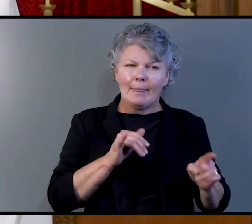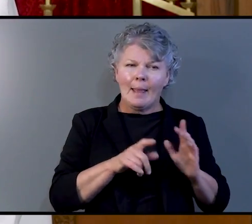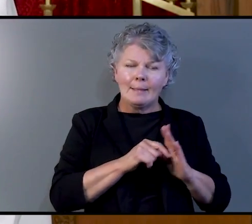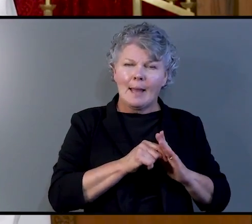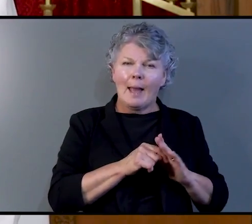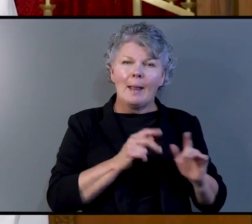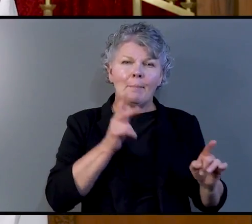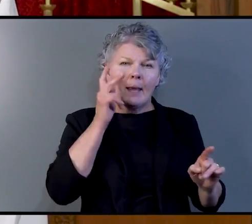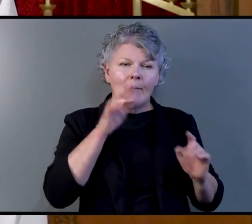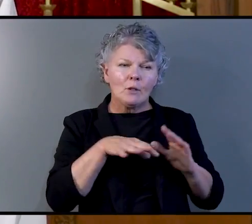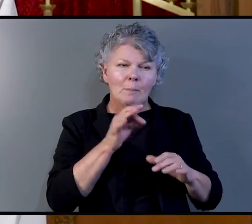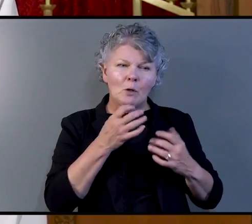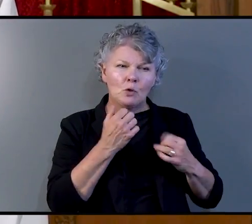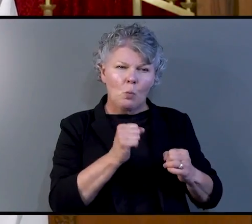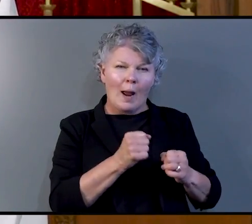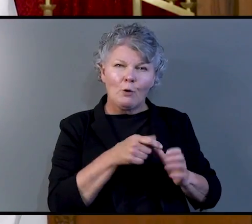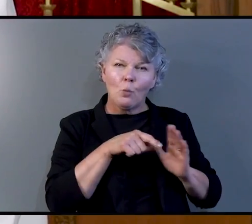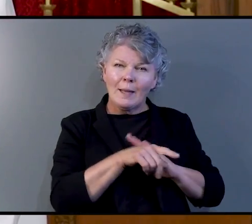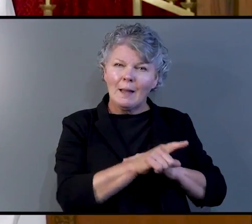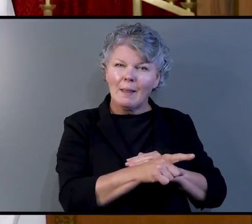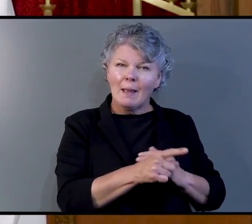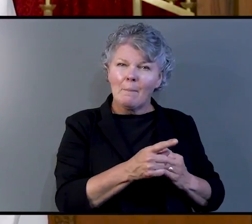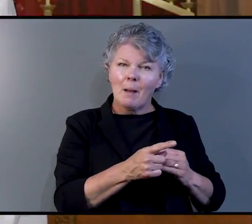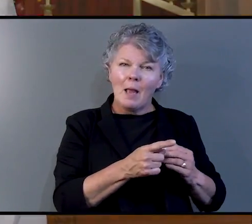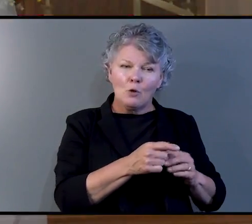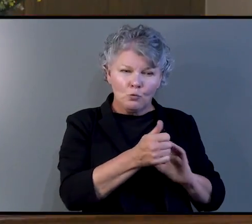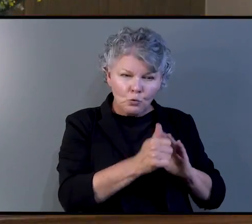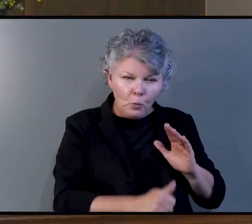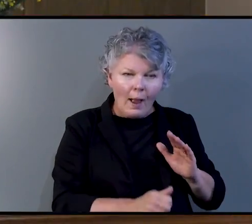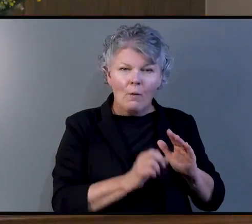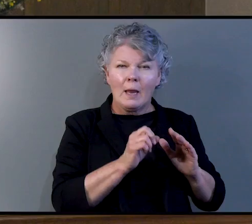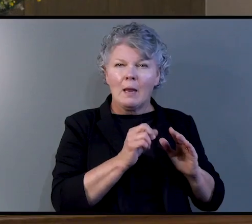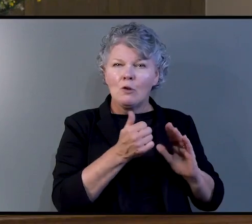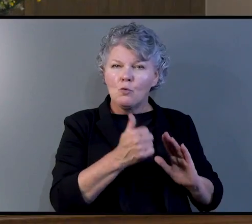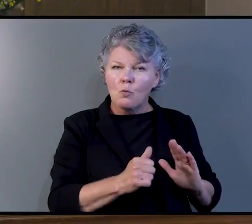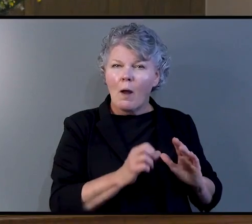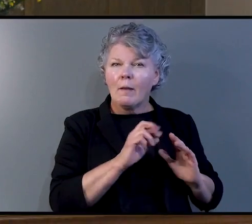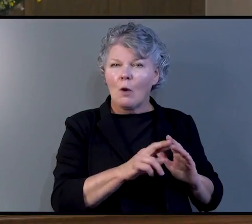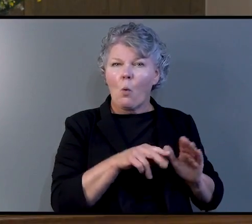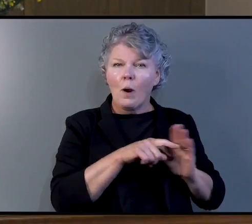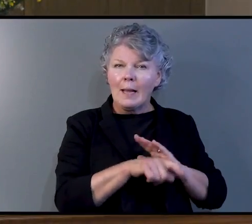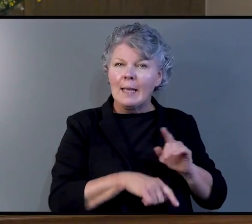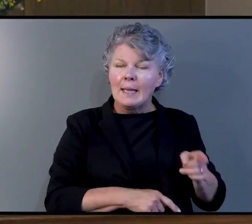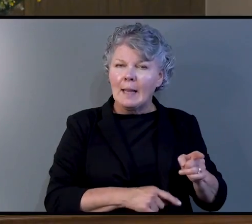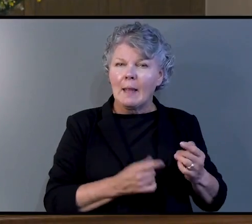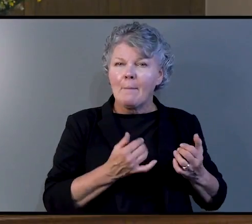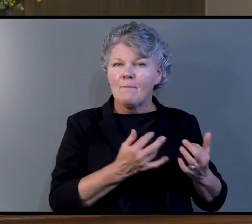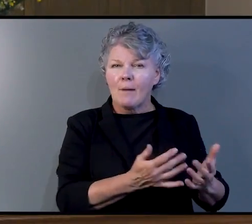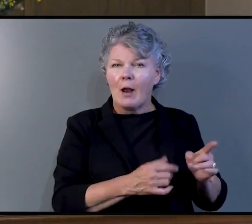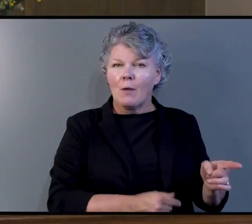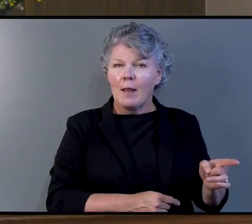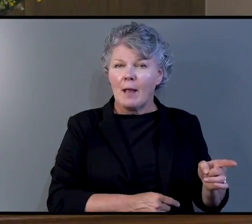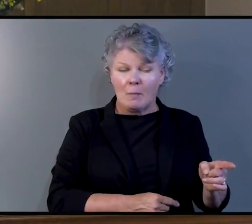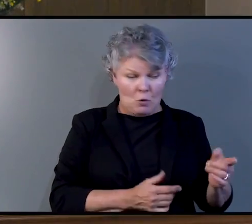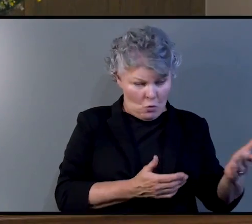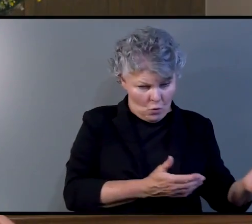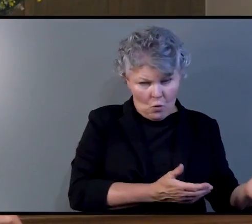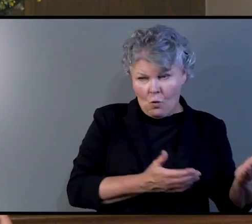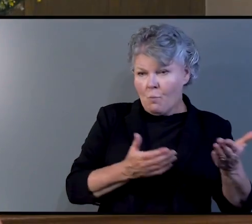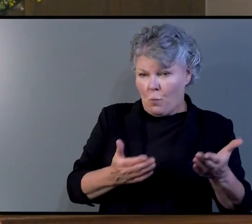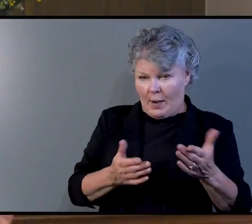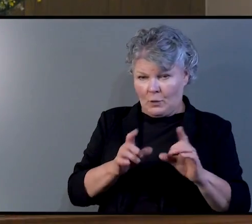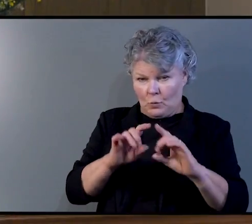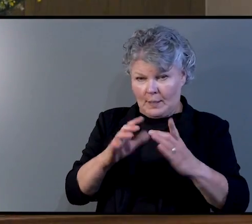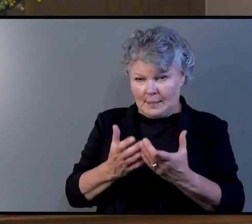the boy's life by drowning or even burning him. So this boy's father first brings him to Christ's disciples. Already